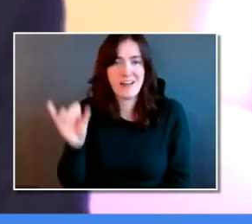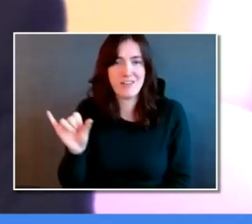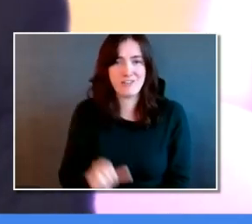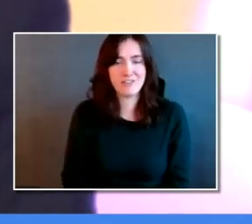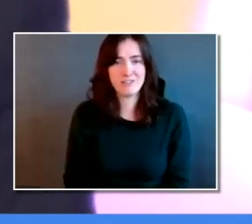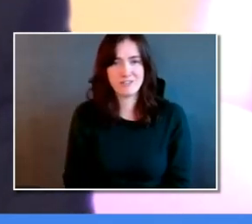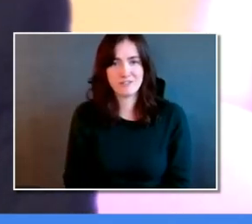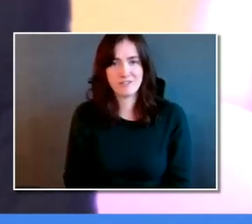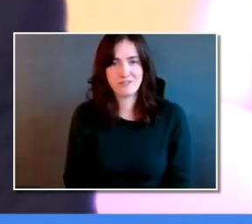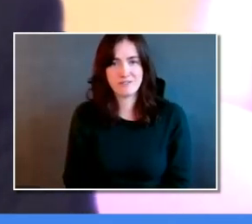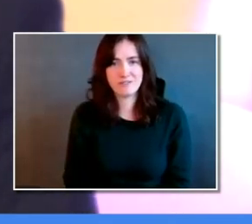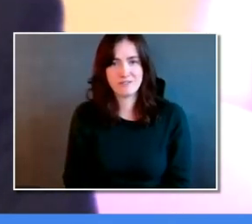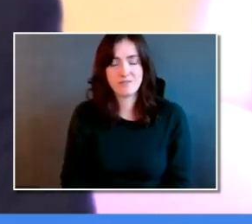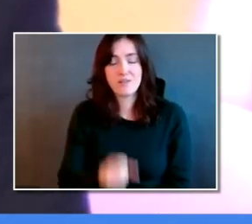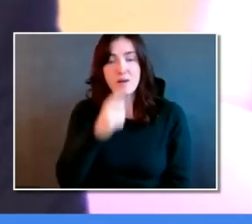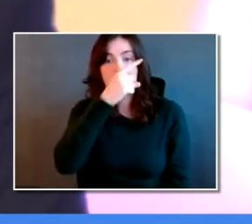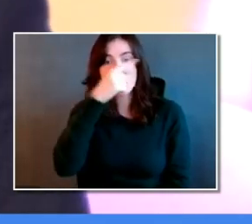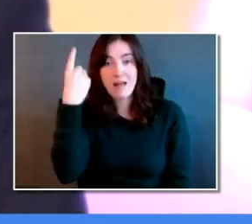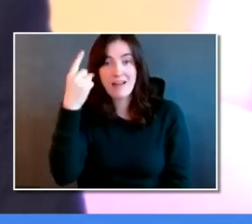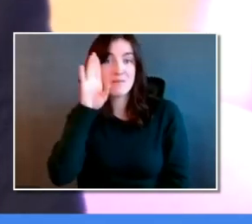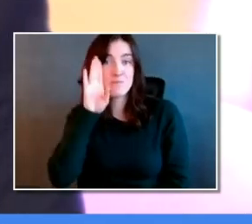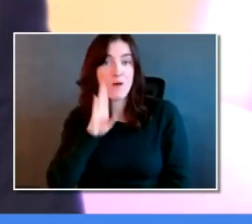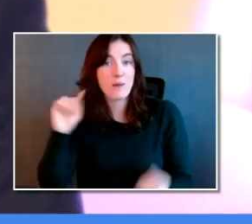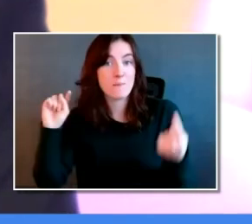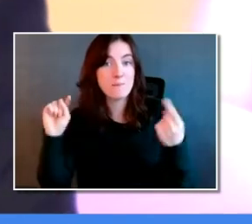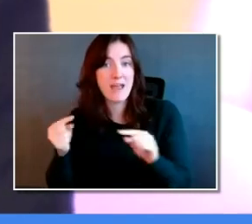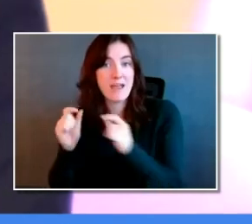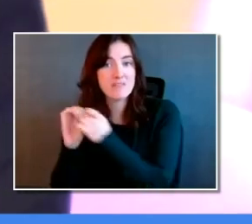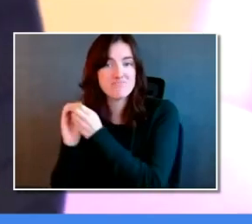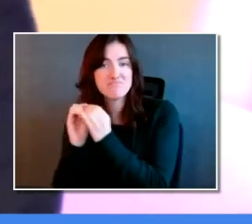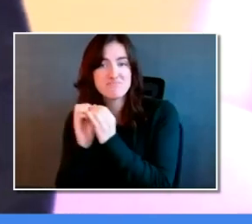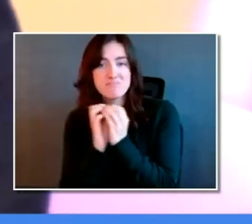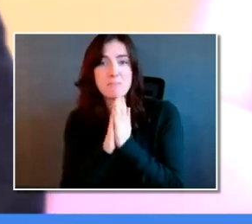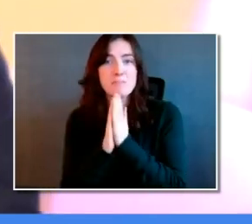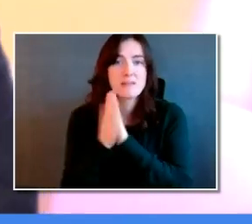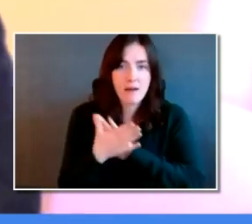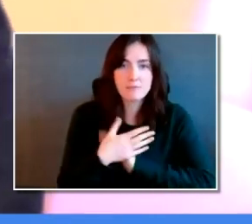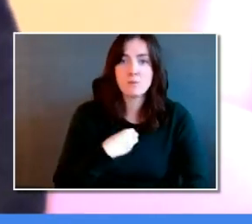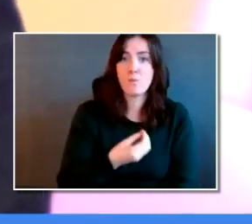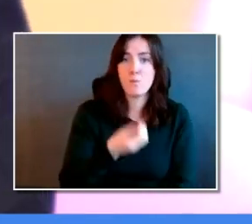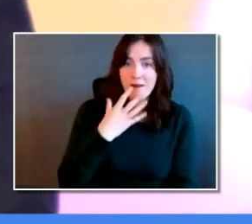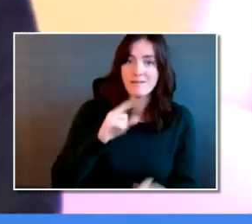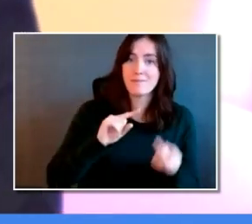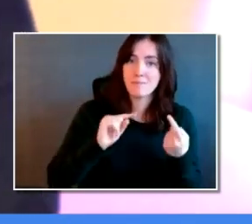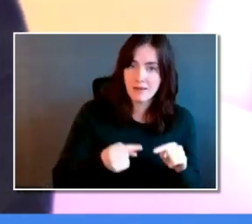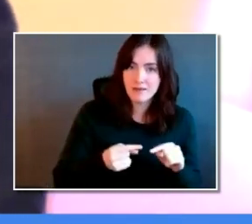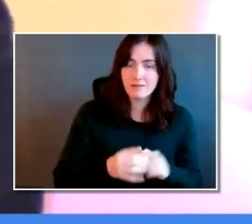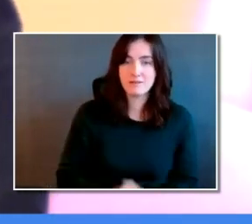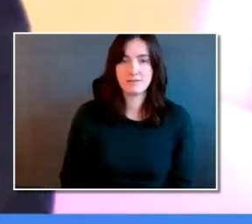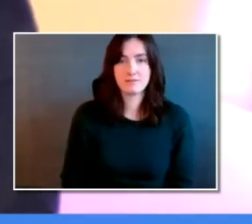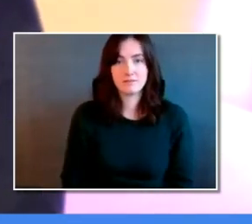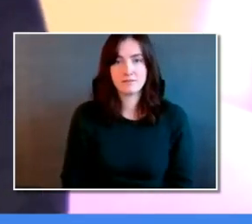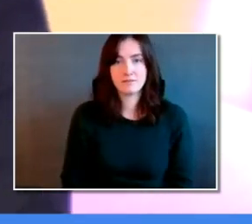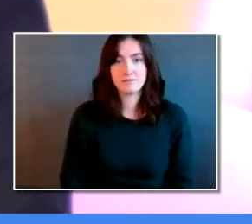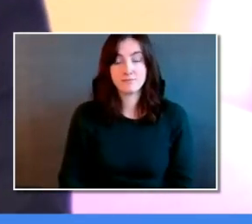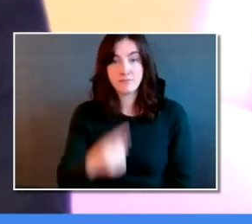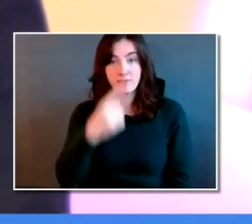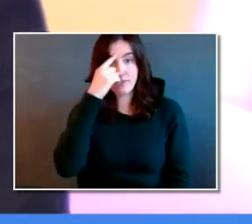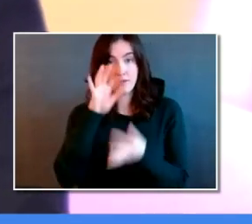Black pain, brown pain metastasizes and becomes white pain. Think about COVID,